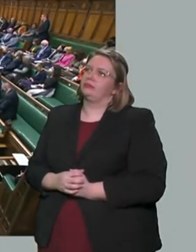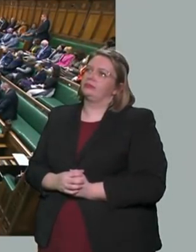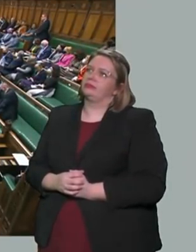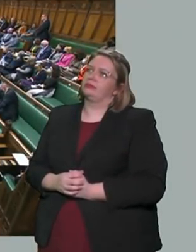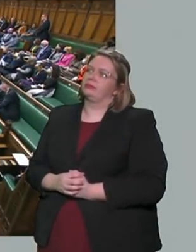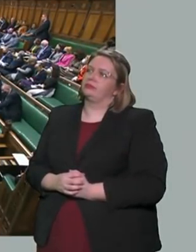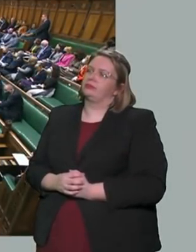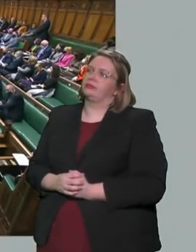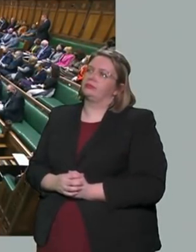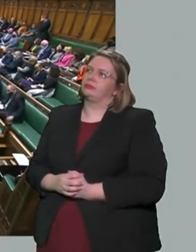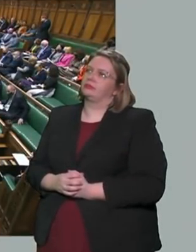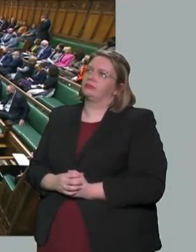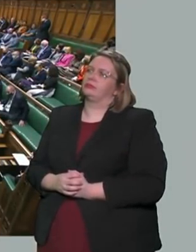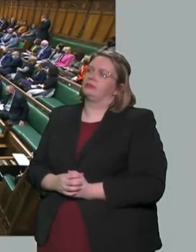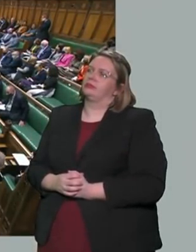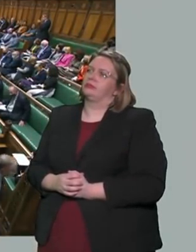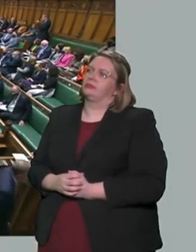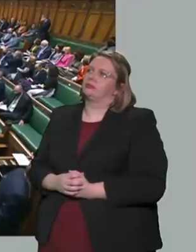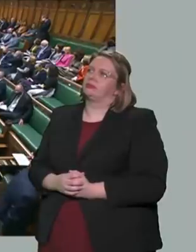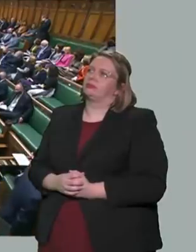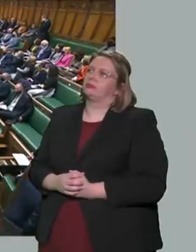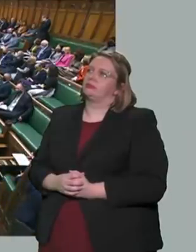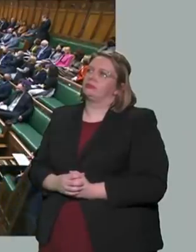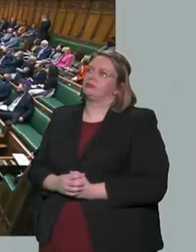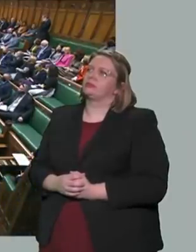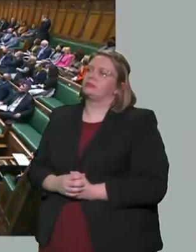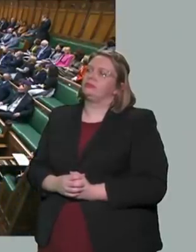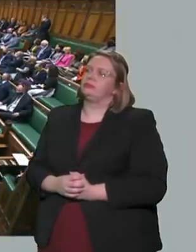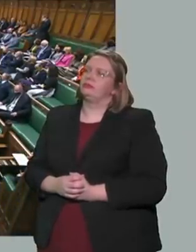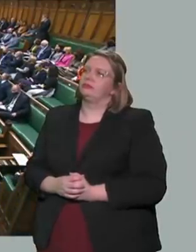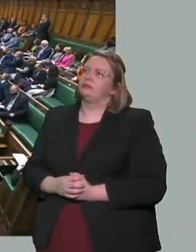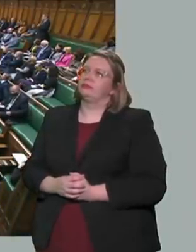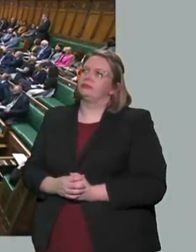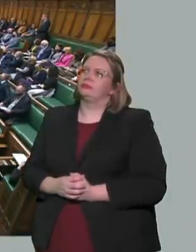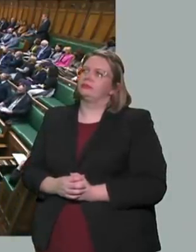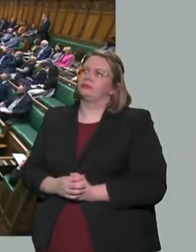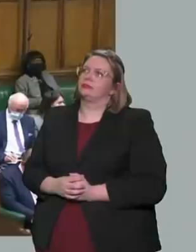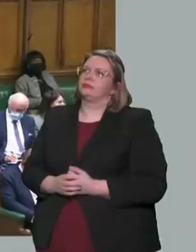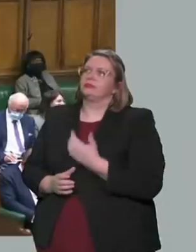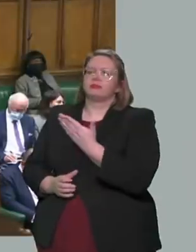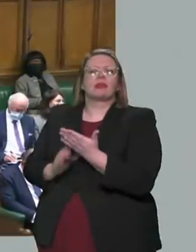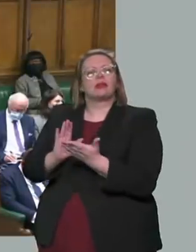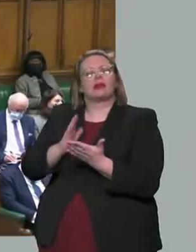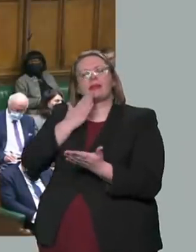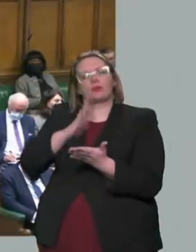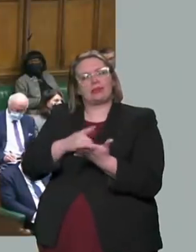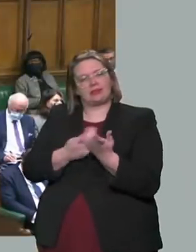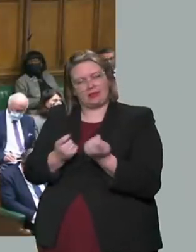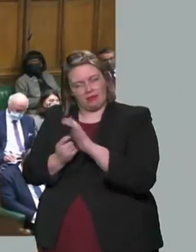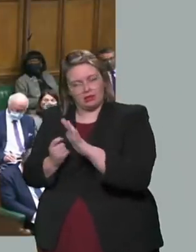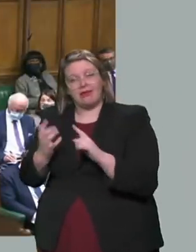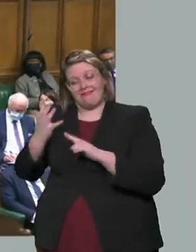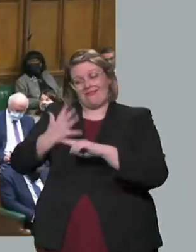you, Mr. Speaker. 5 years ago, when the Prime Minister was Foreign Secretary, my constituent